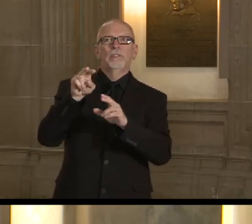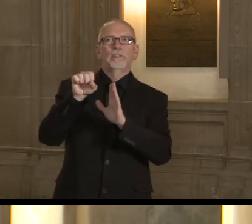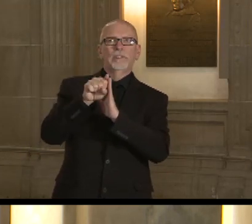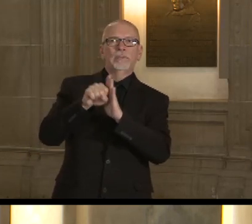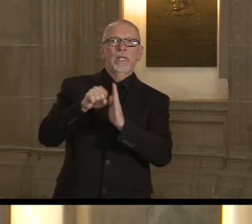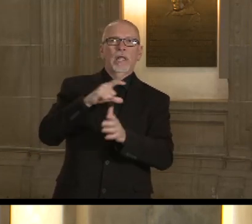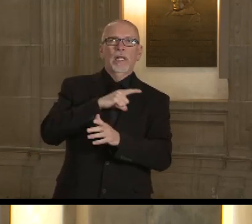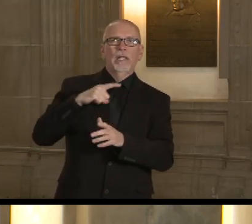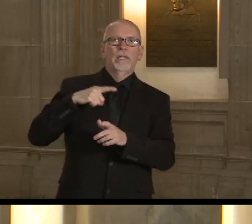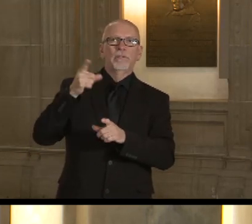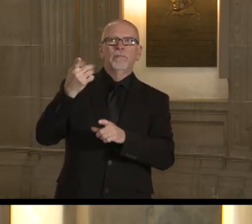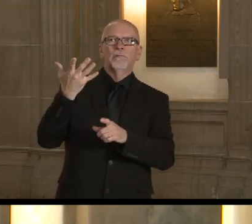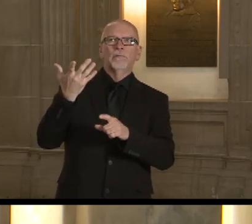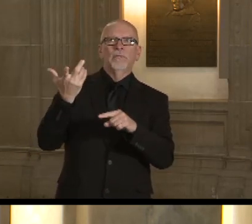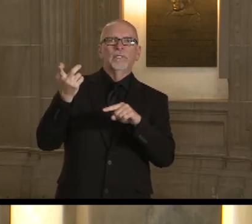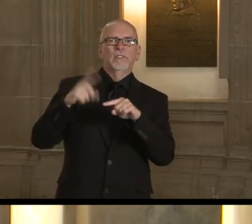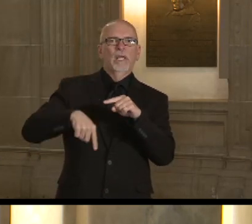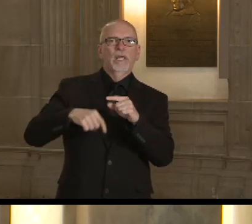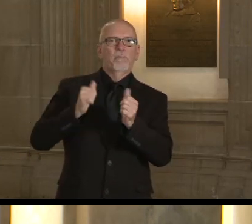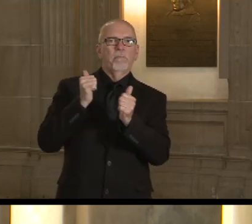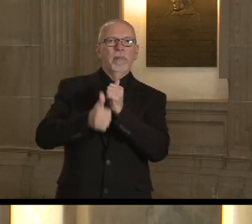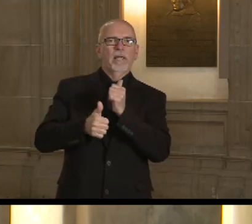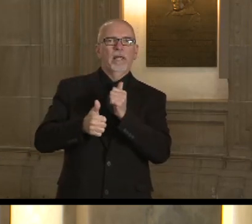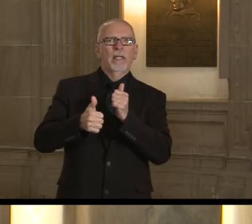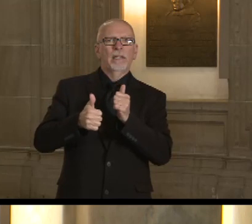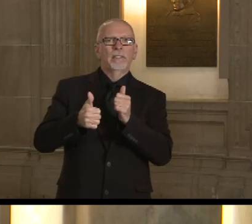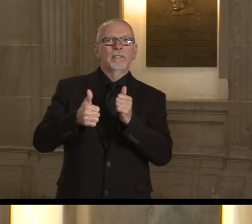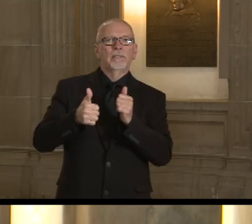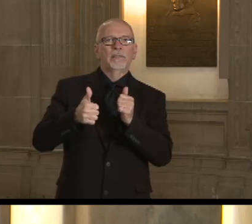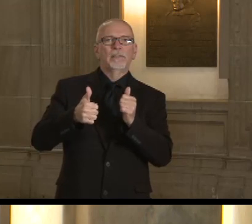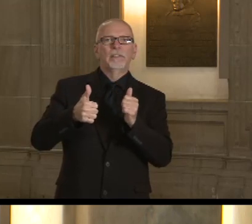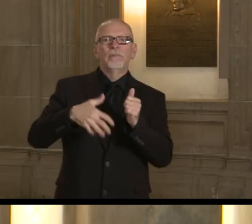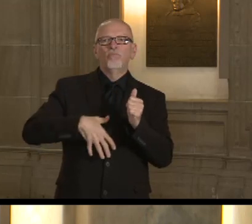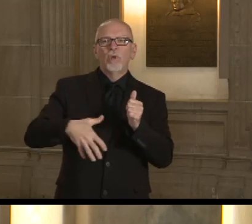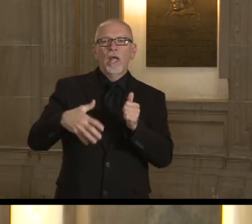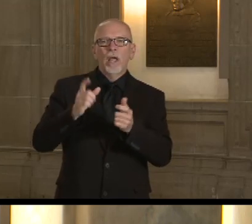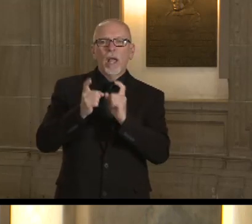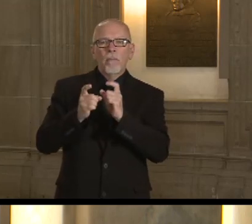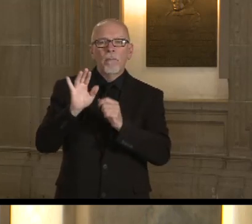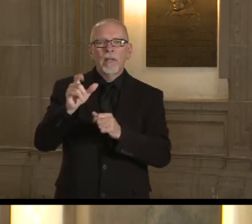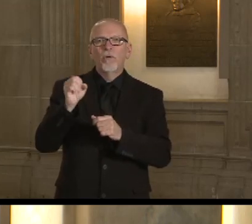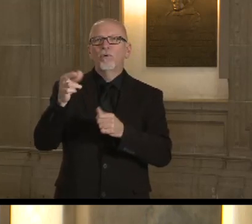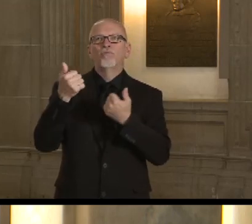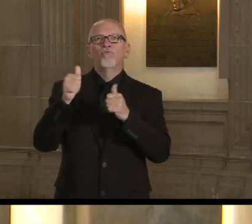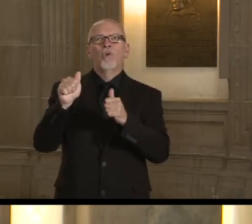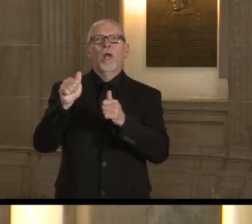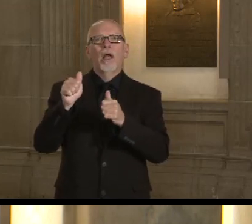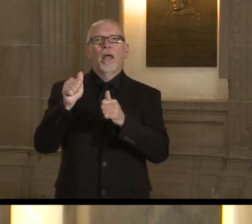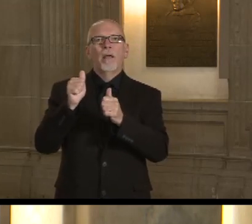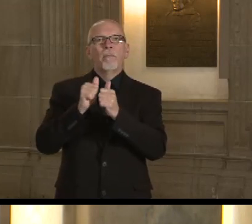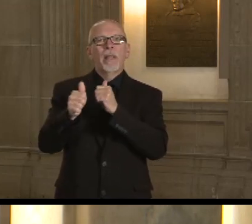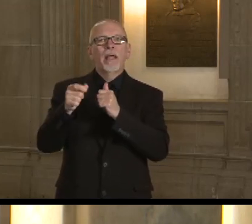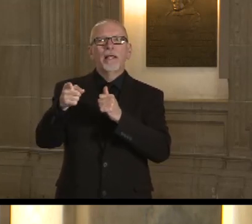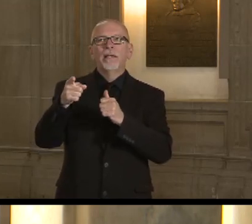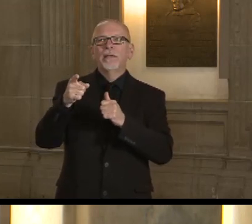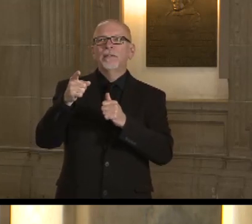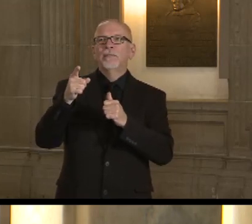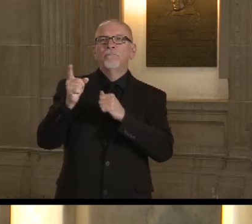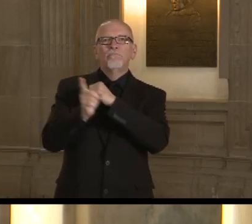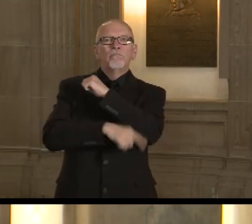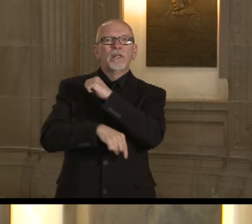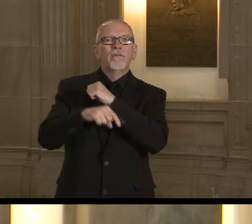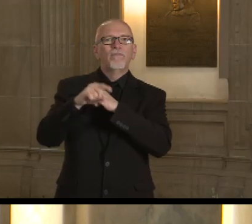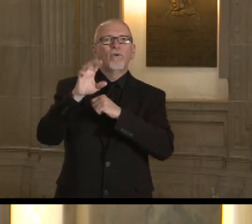legislature that can't even pass pregnancy accommodation bills or tries to pass punitive criminal justice